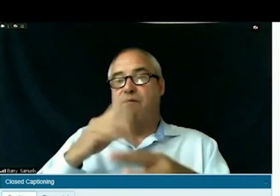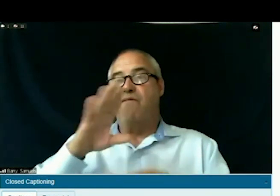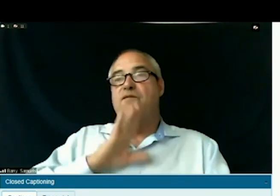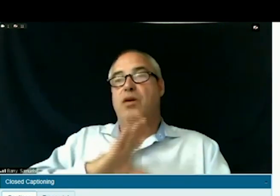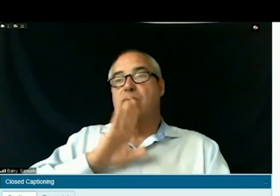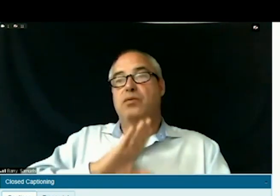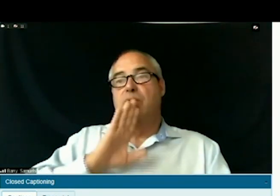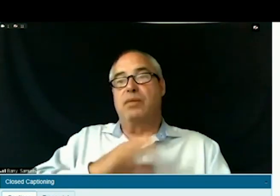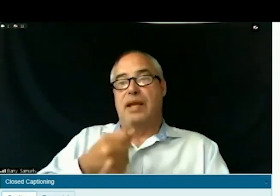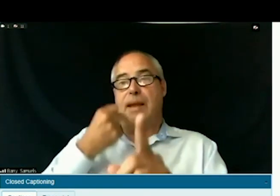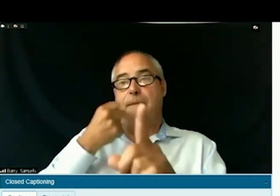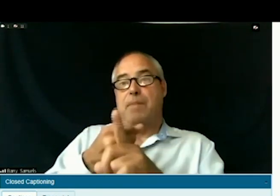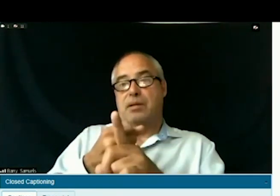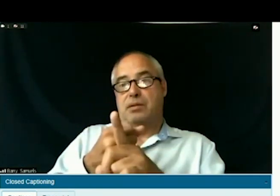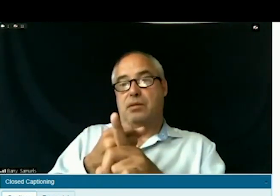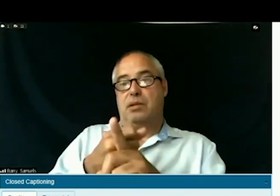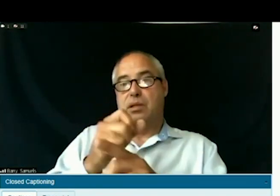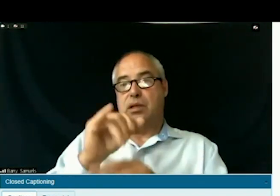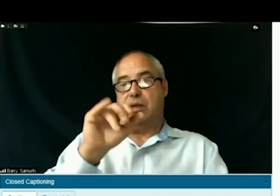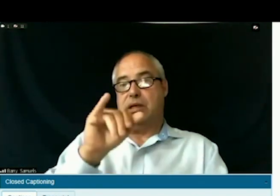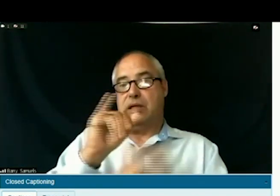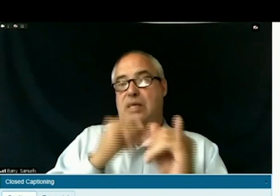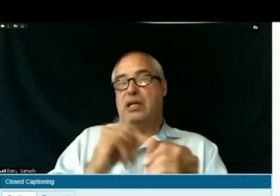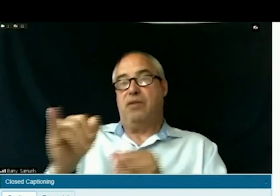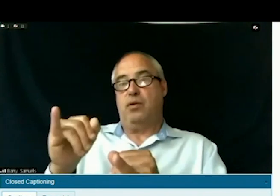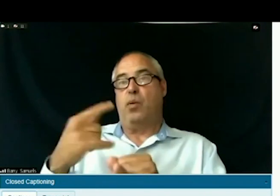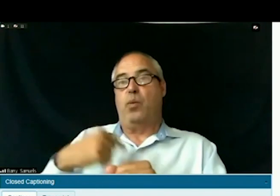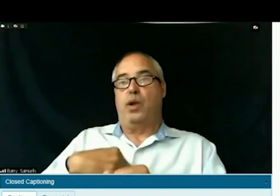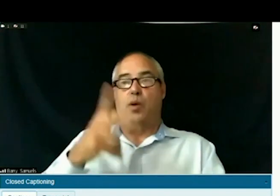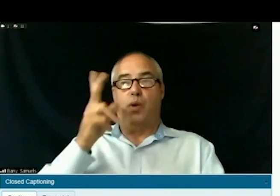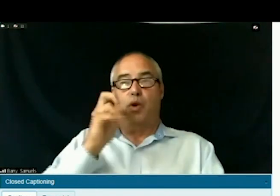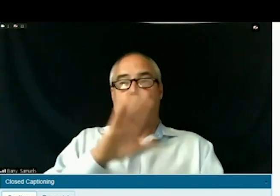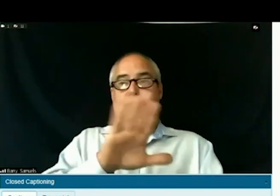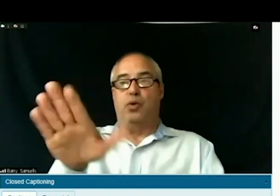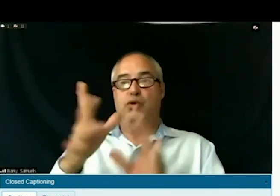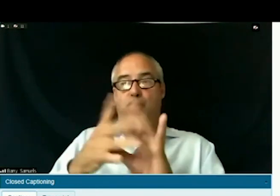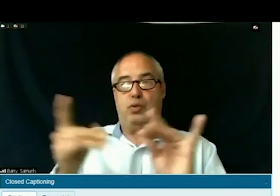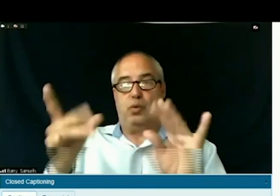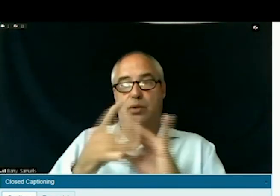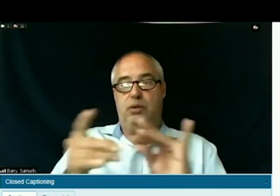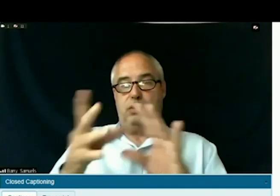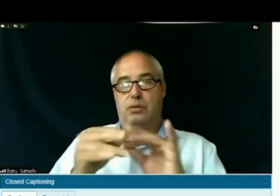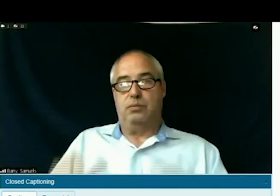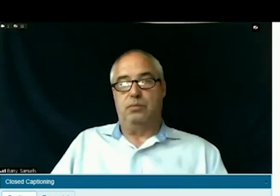these individuals that we heard their stories.